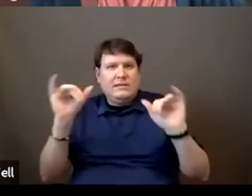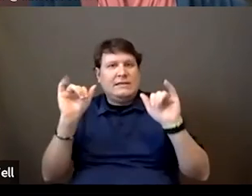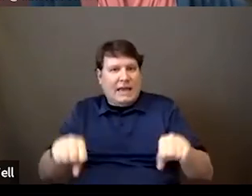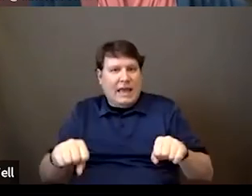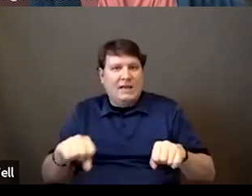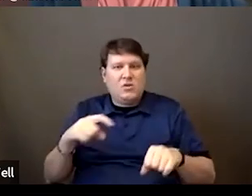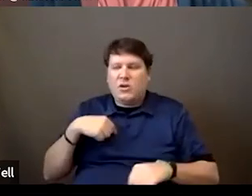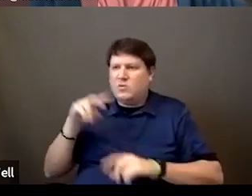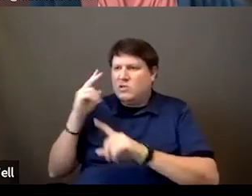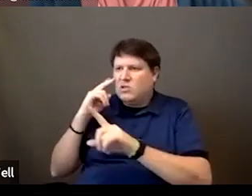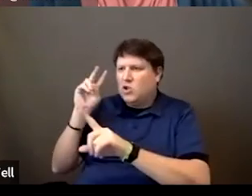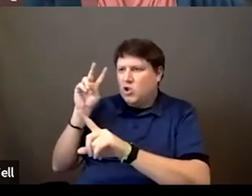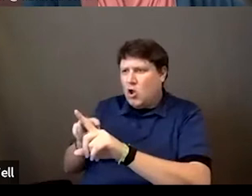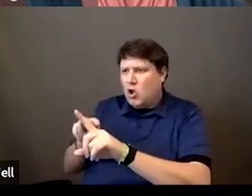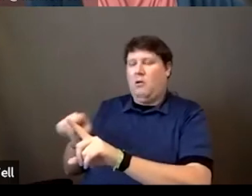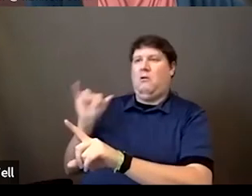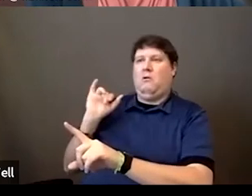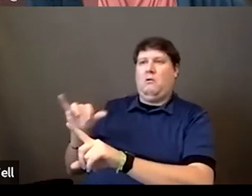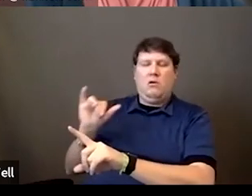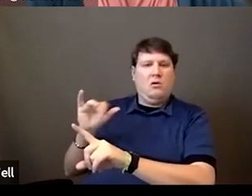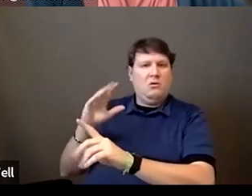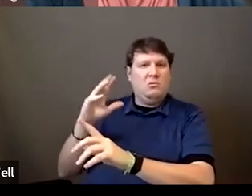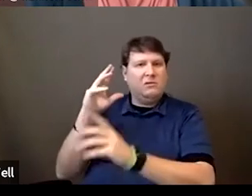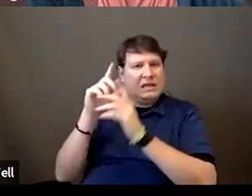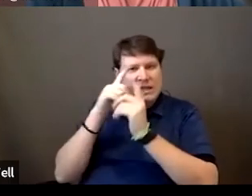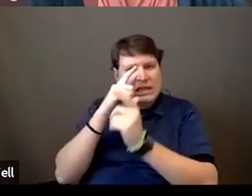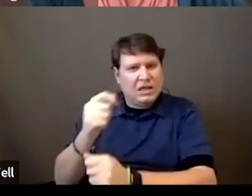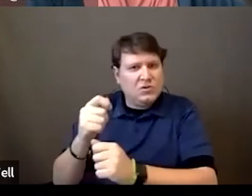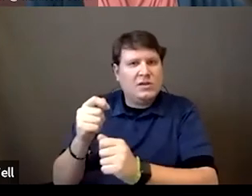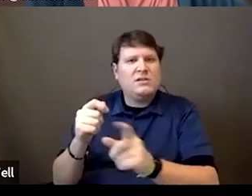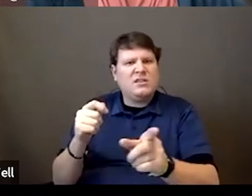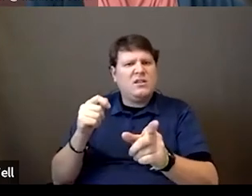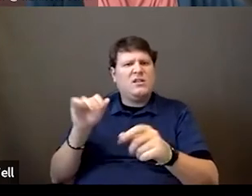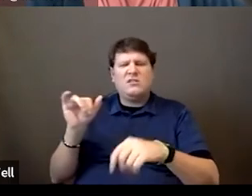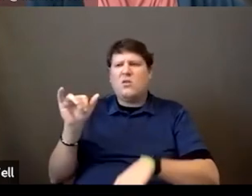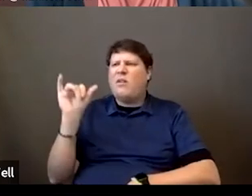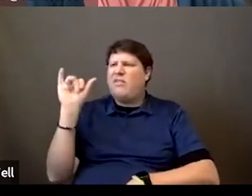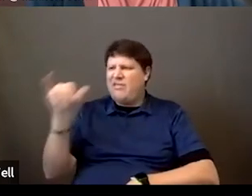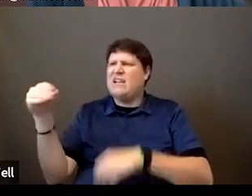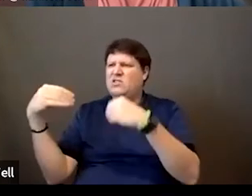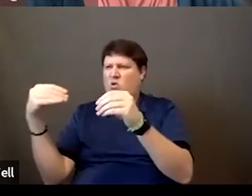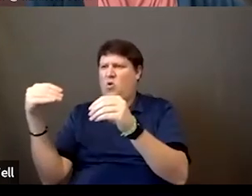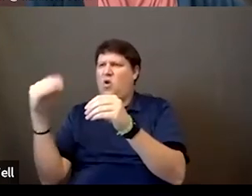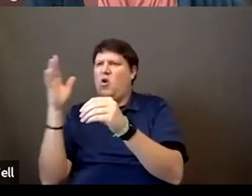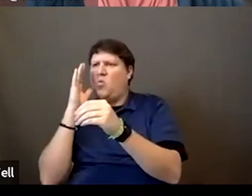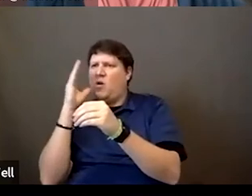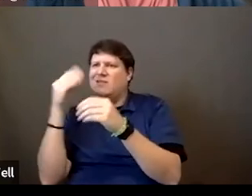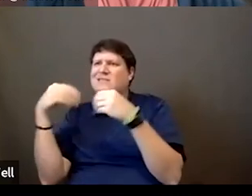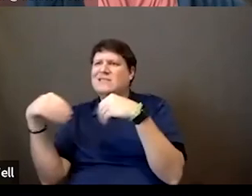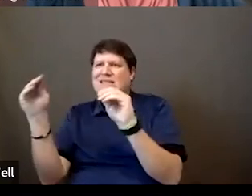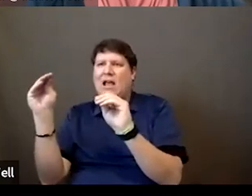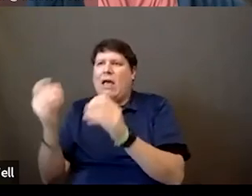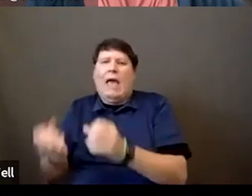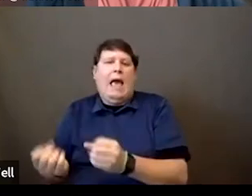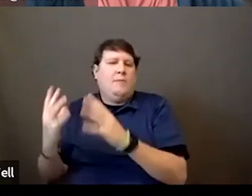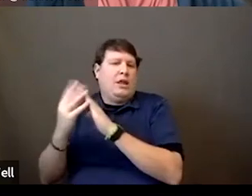because it's very hard from a publisher level to sort of sit and go, you know, that store is going to sell like X many copies, because a